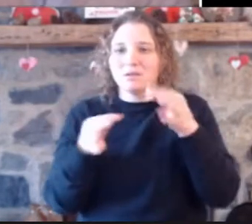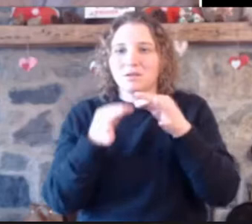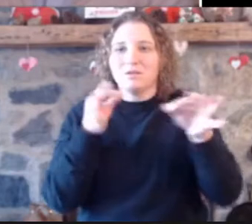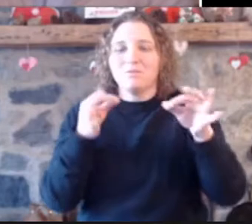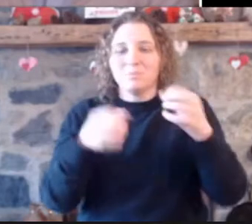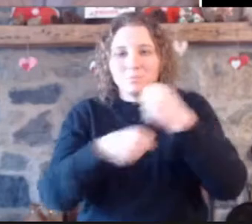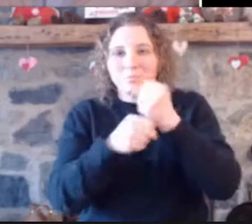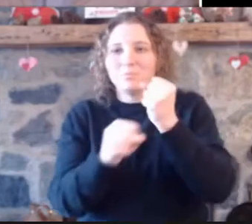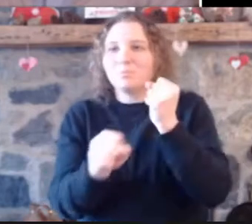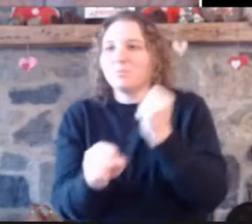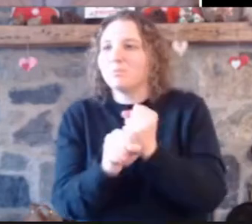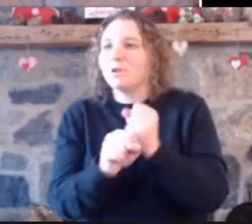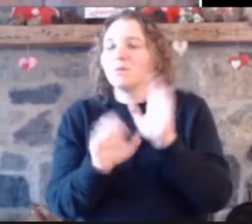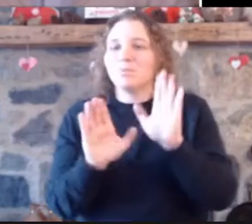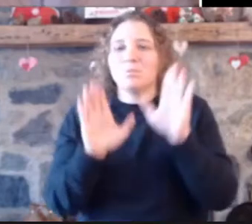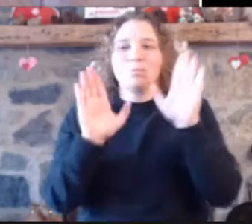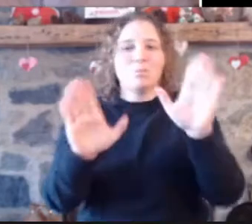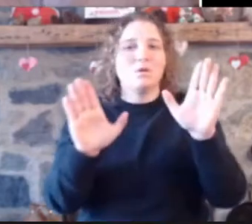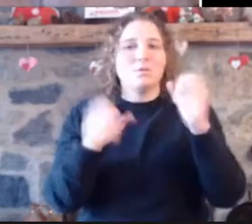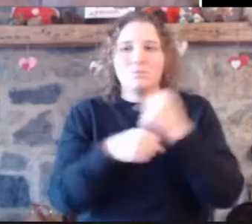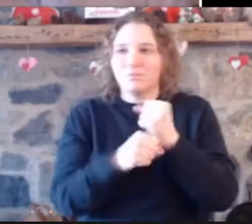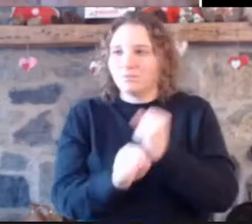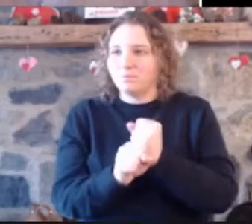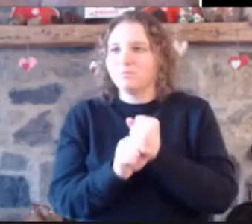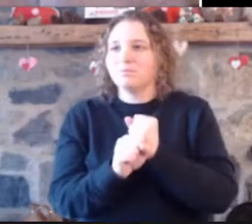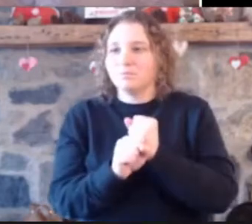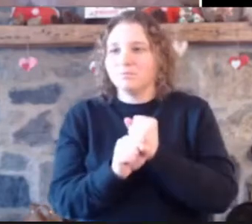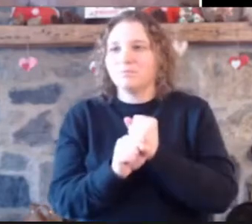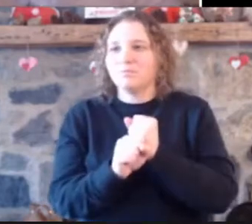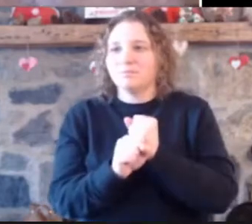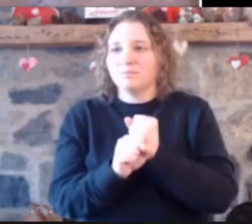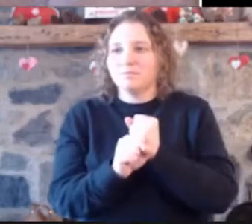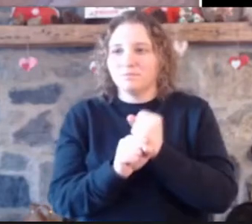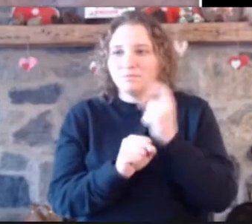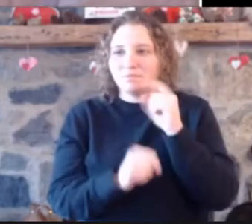fearfully, and wonderfully made. Down at